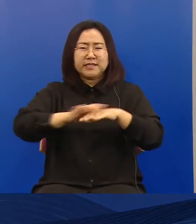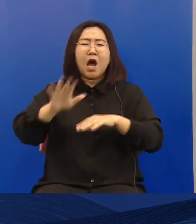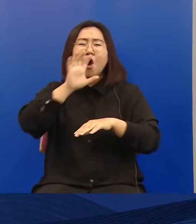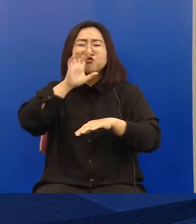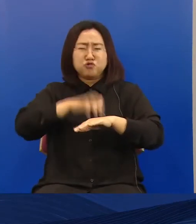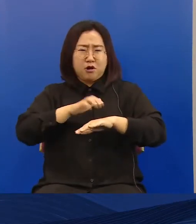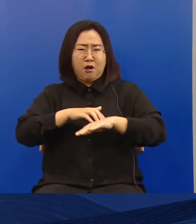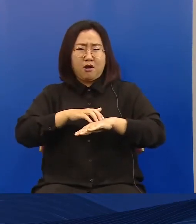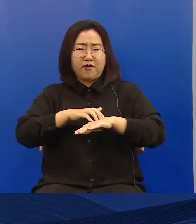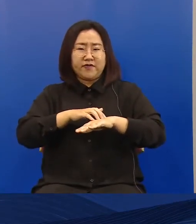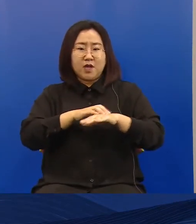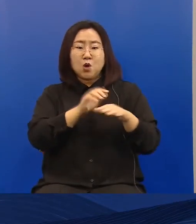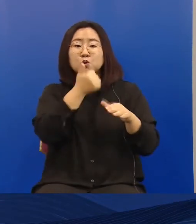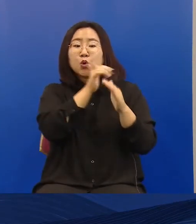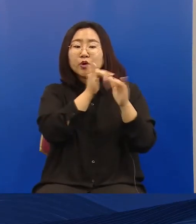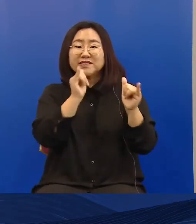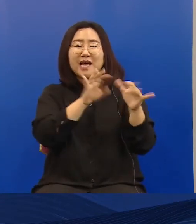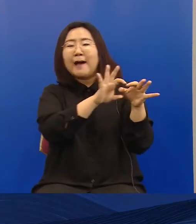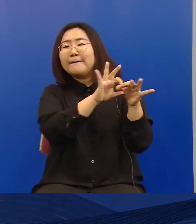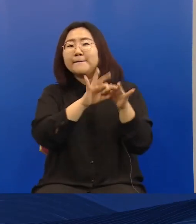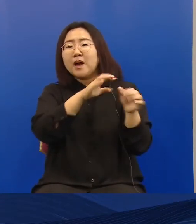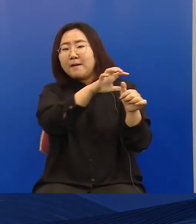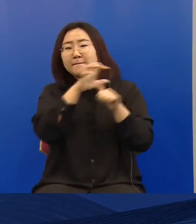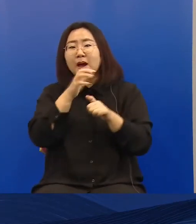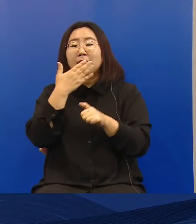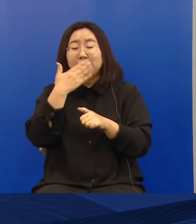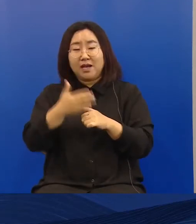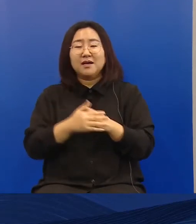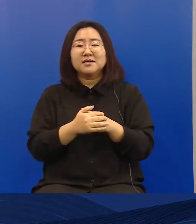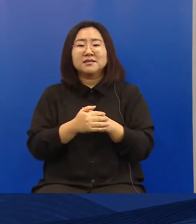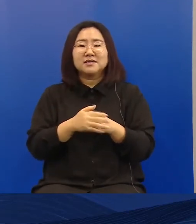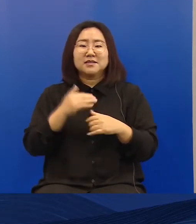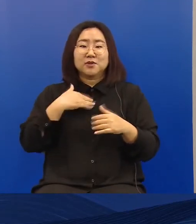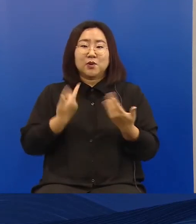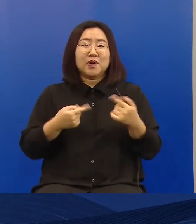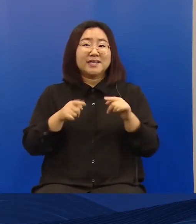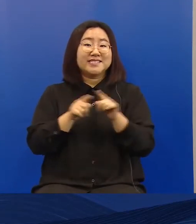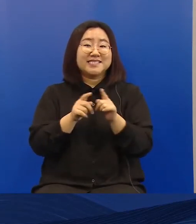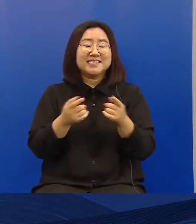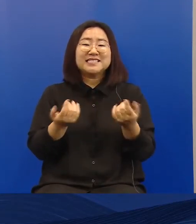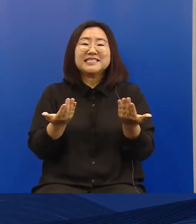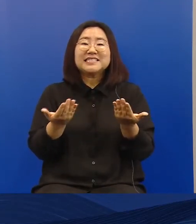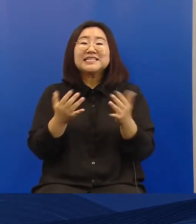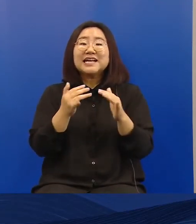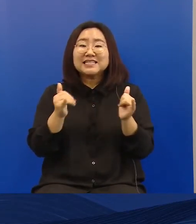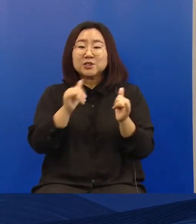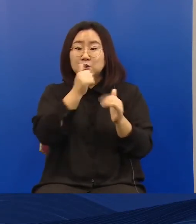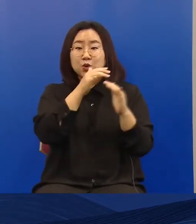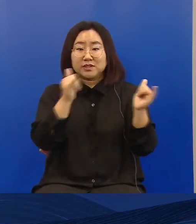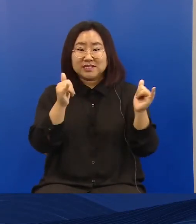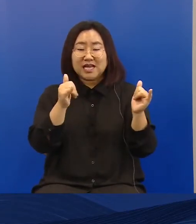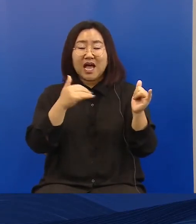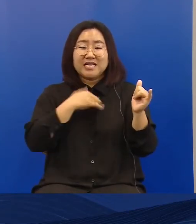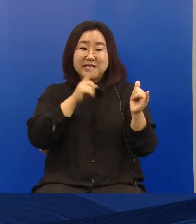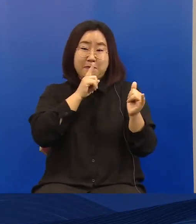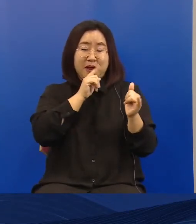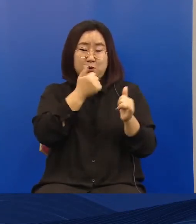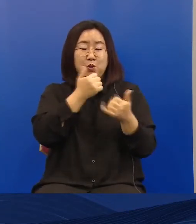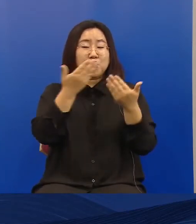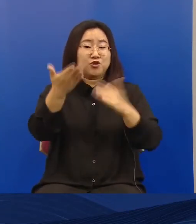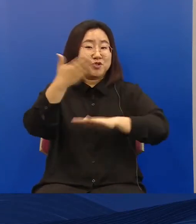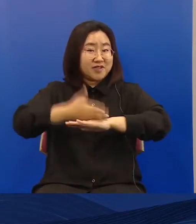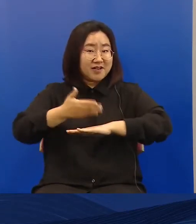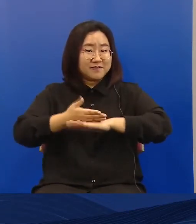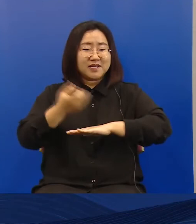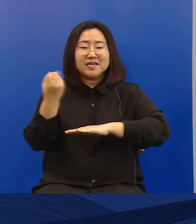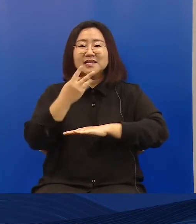well-trained. Today, I have exceptional interpreters working with me, and thank you again to them. So in summary, I celebrate this forum